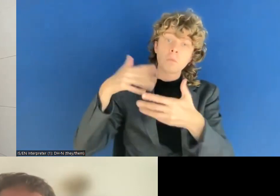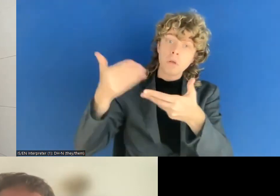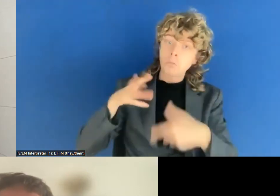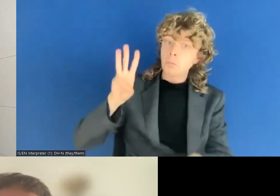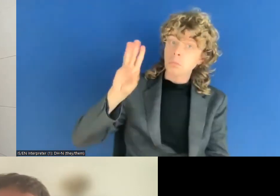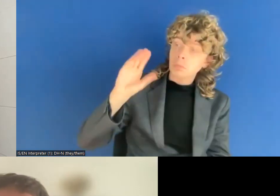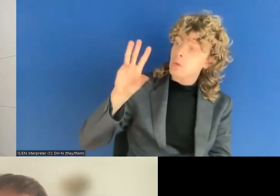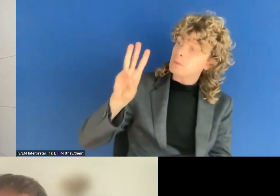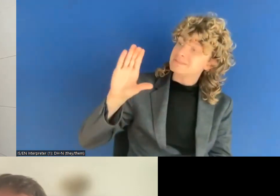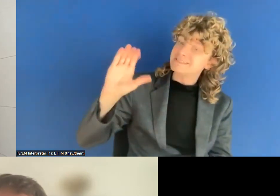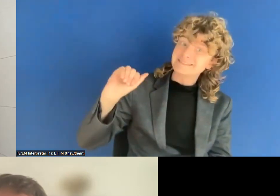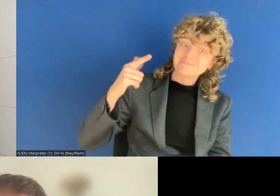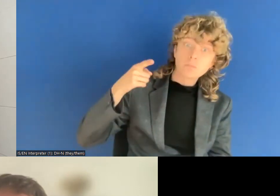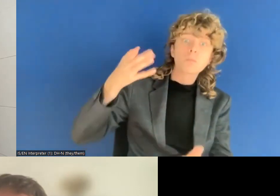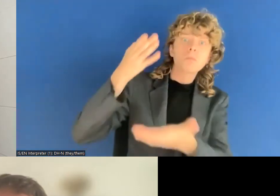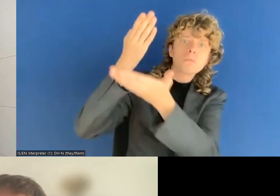say. So